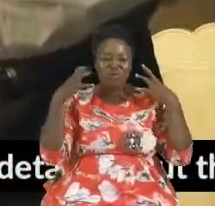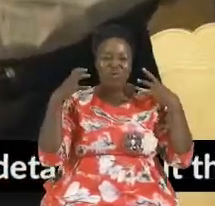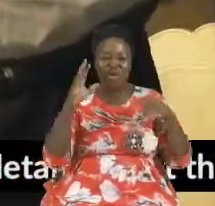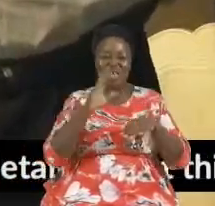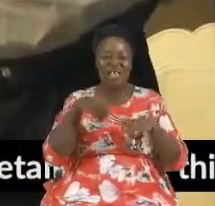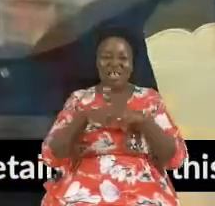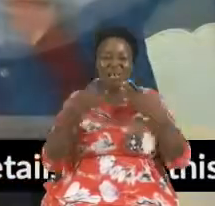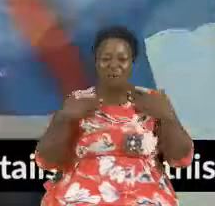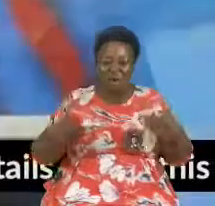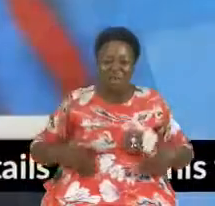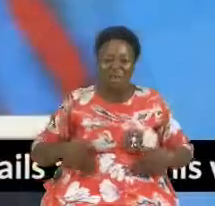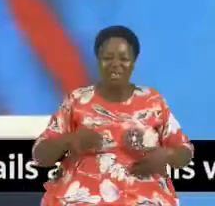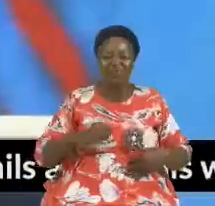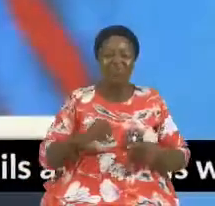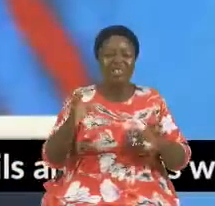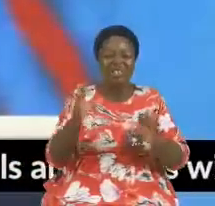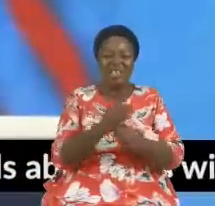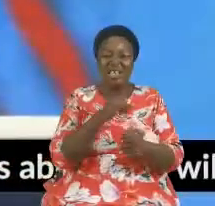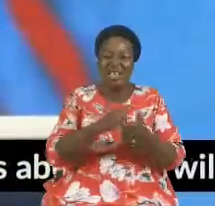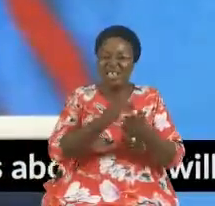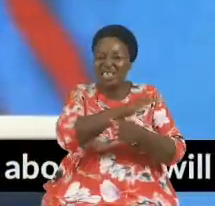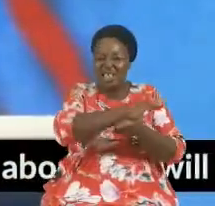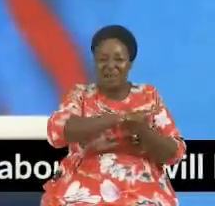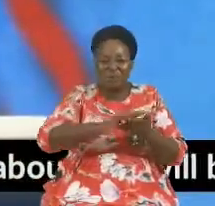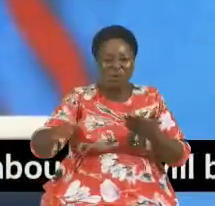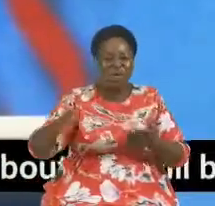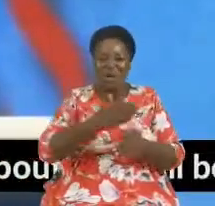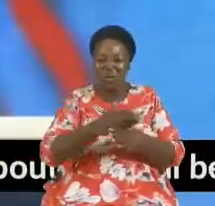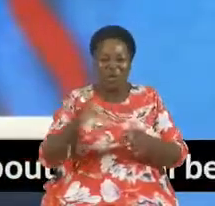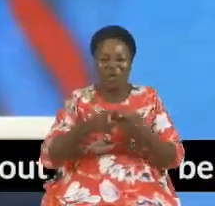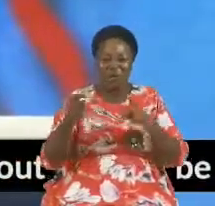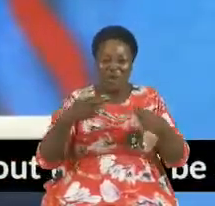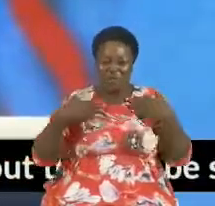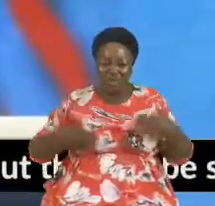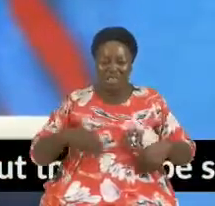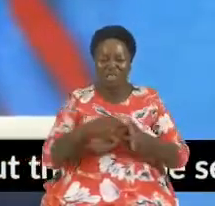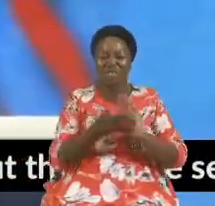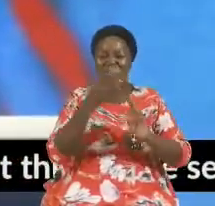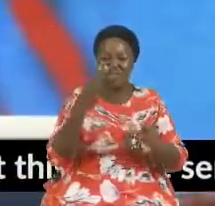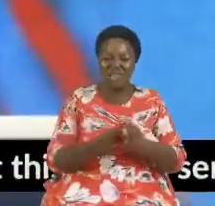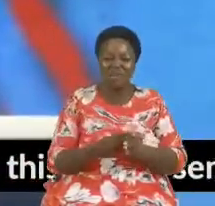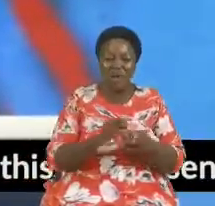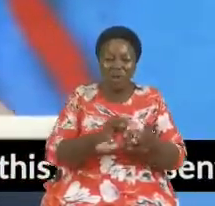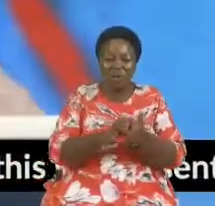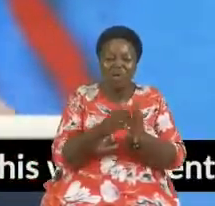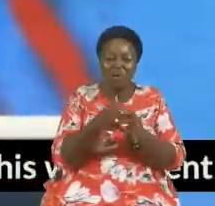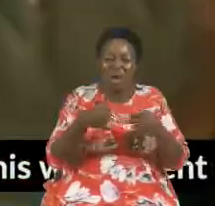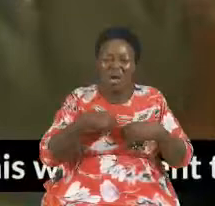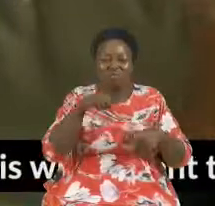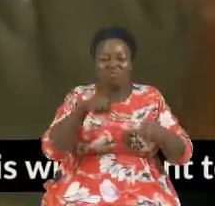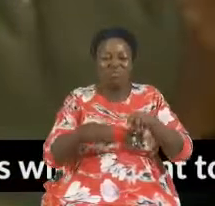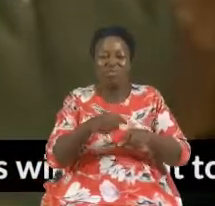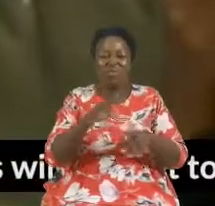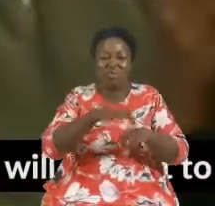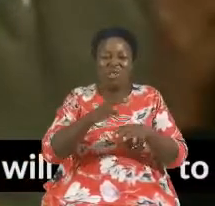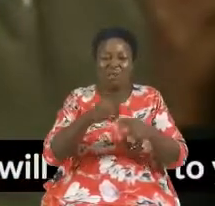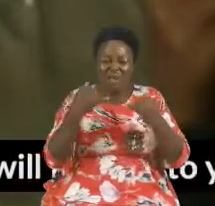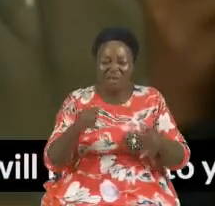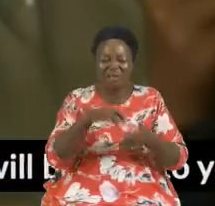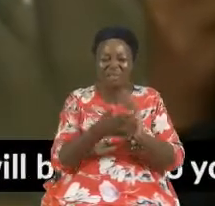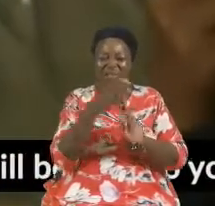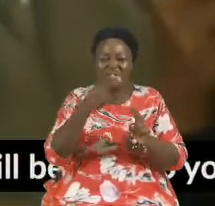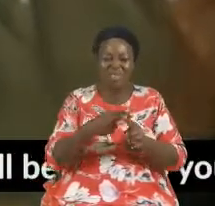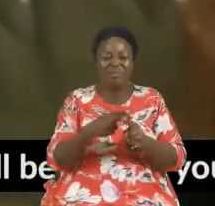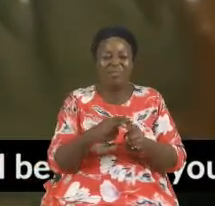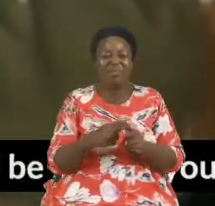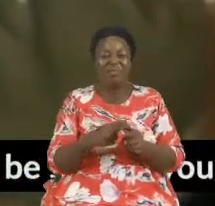Any abnormal swelling in the body, clear them away from their body in Jesus' name.